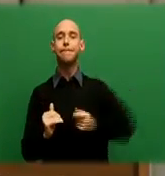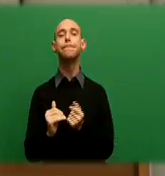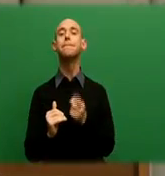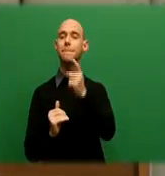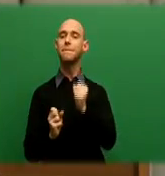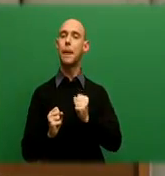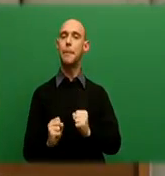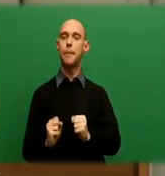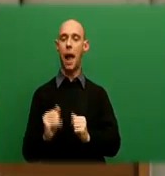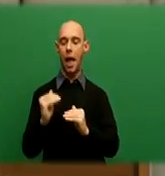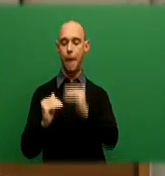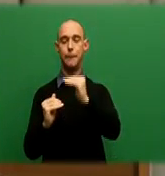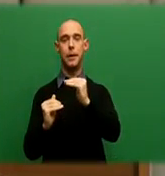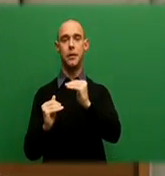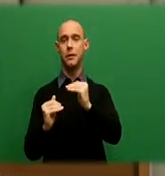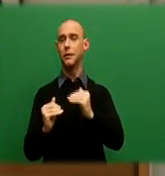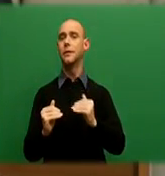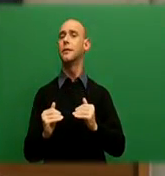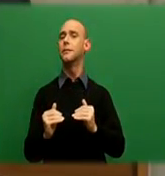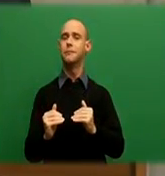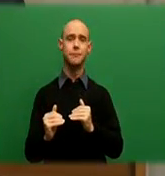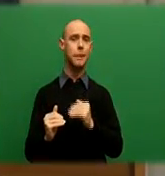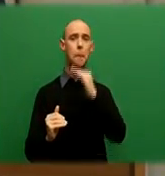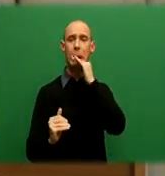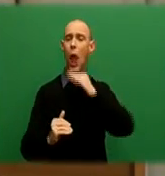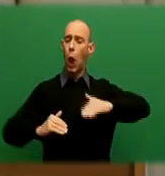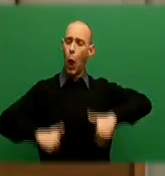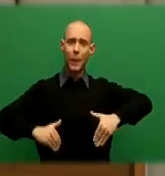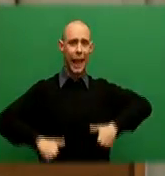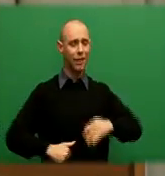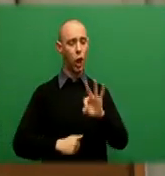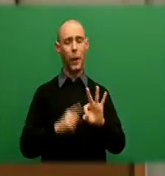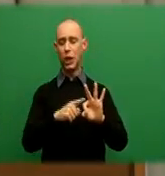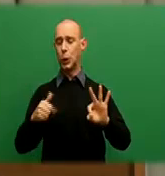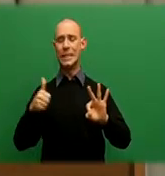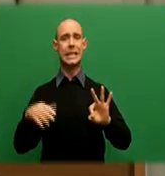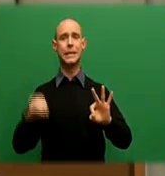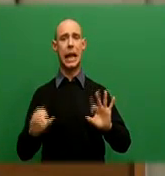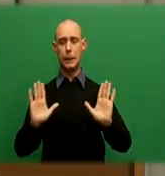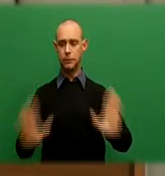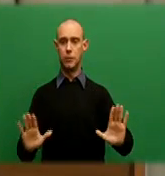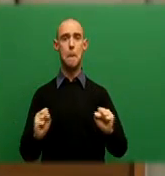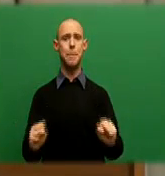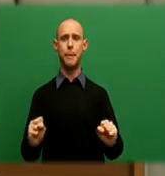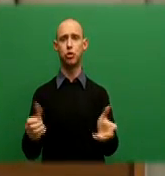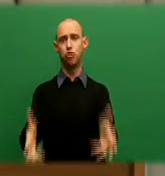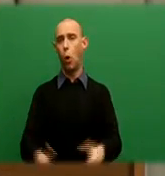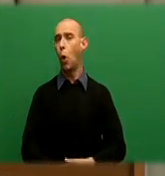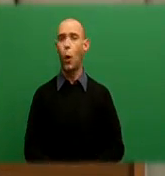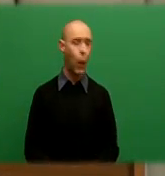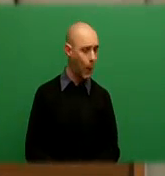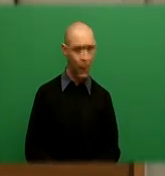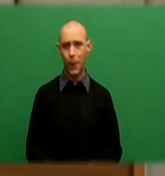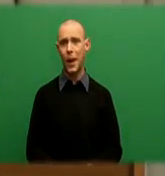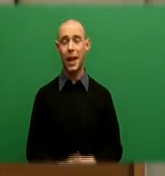shows that we are outside of the target. Data is at the heart of the things that we are doing. MoneyWeb,